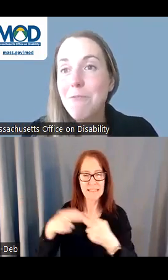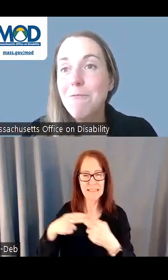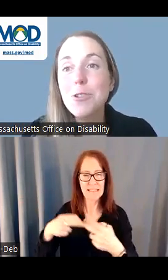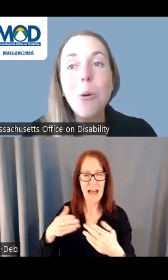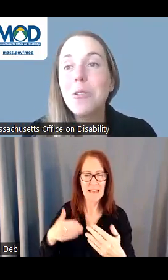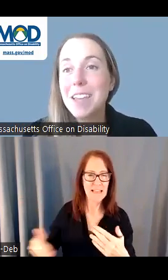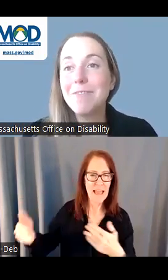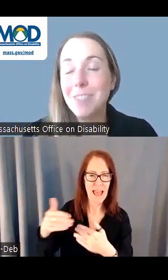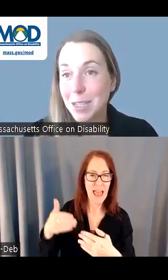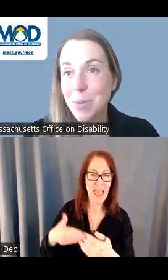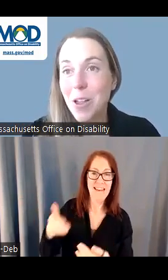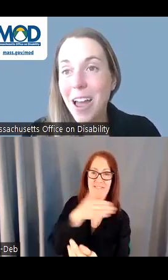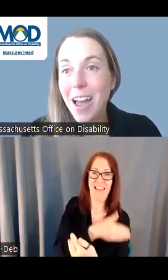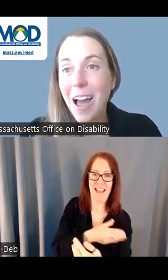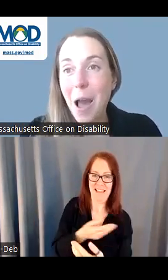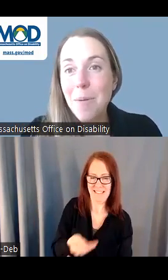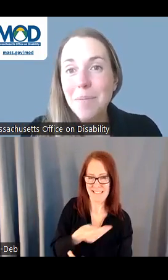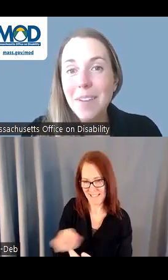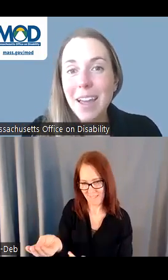going to be totally feasible.